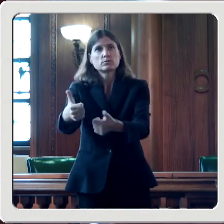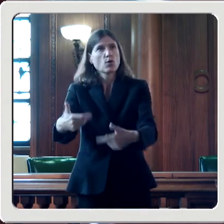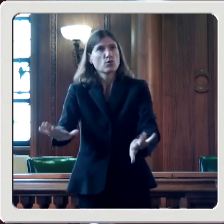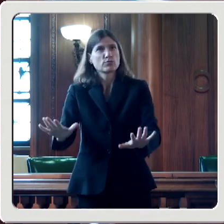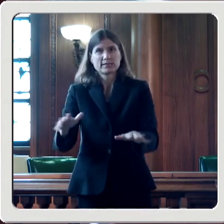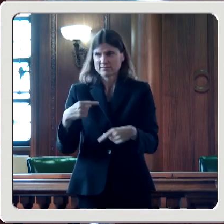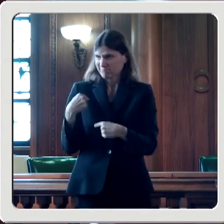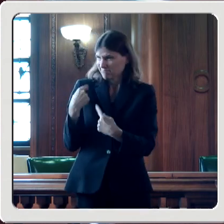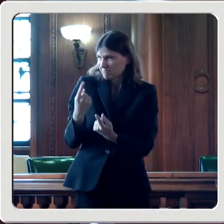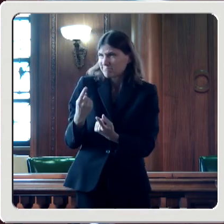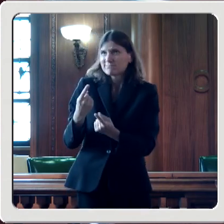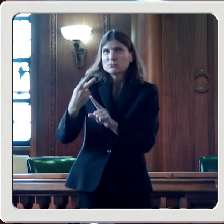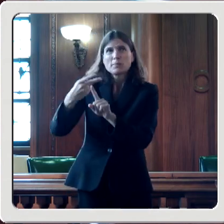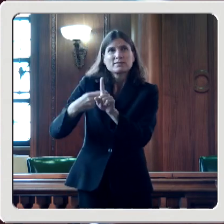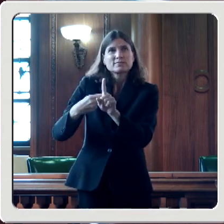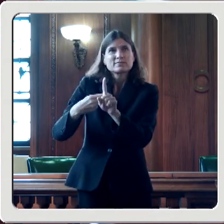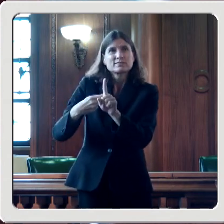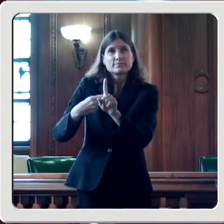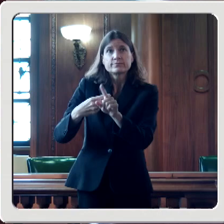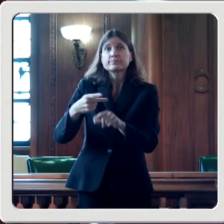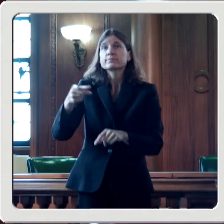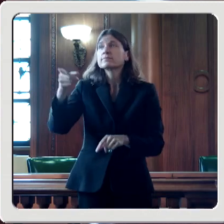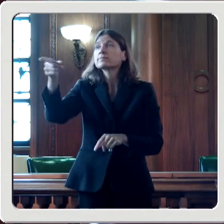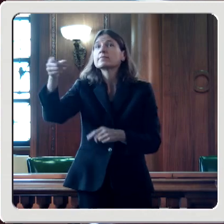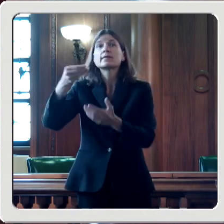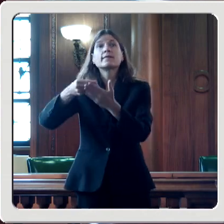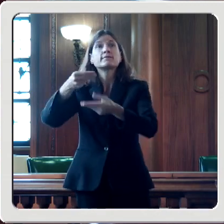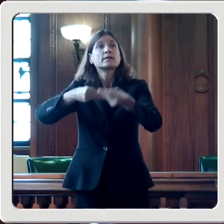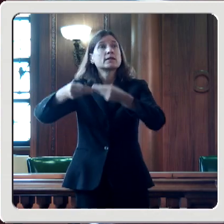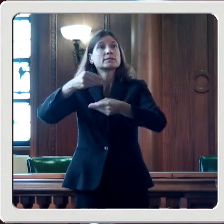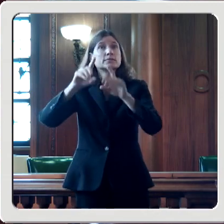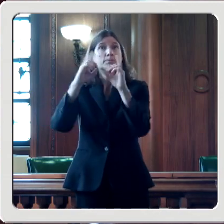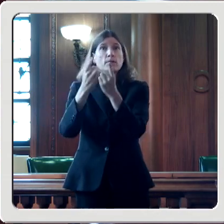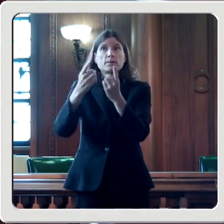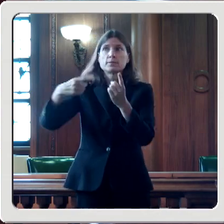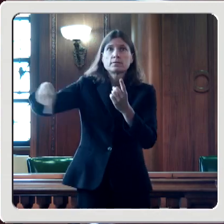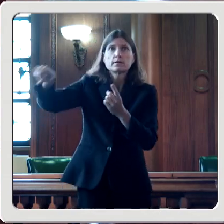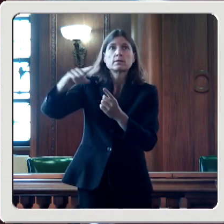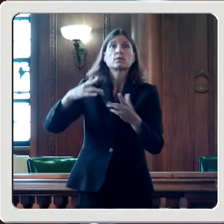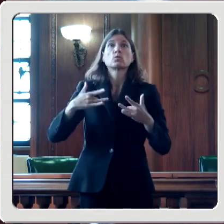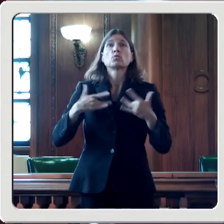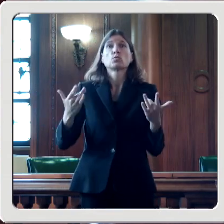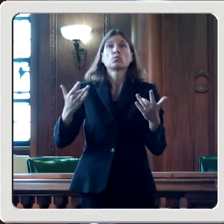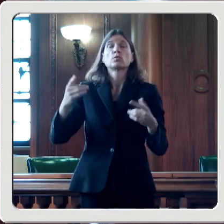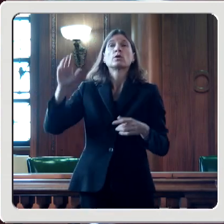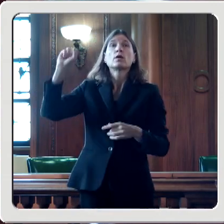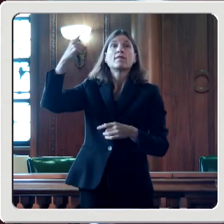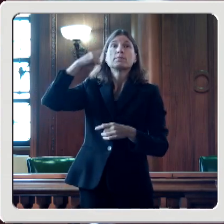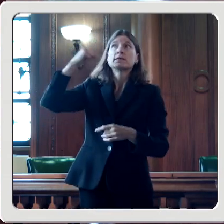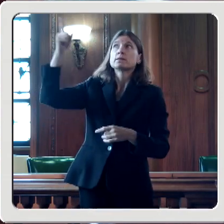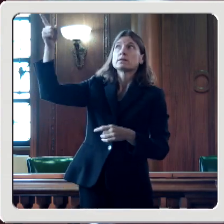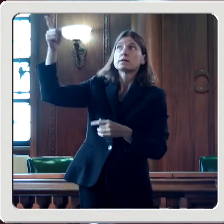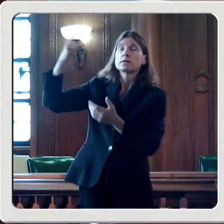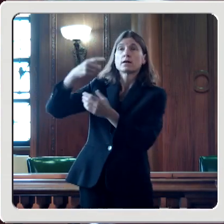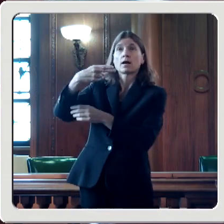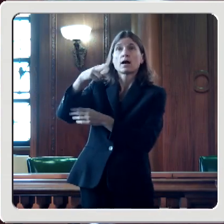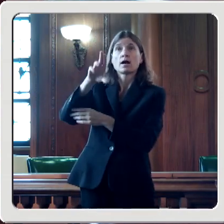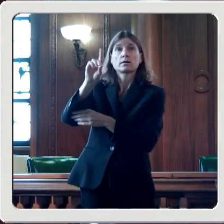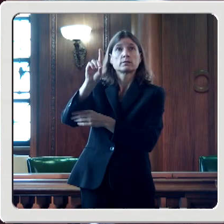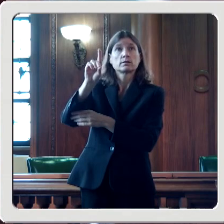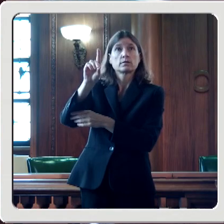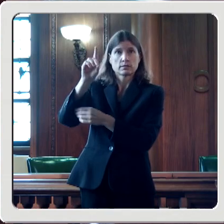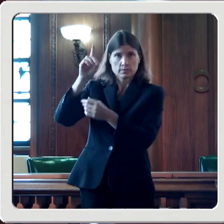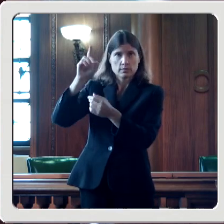light clearance from HUD, Housing and Urban Development, for small business, continue to help our small business. That frees up another $1.3